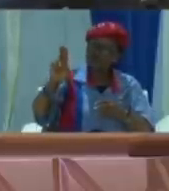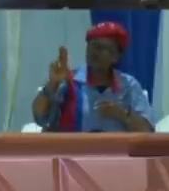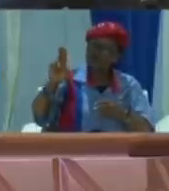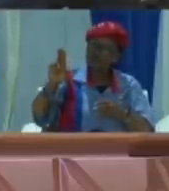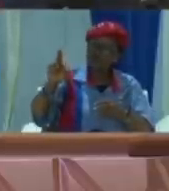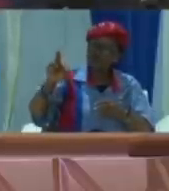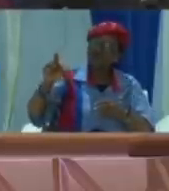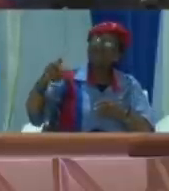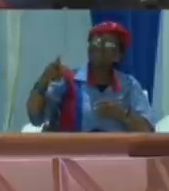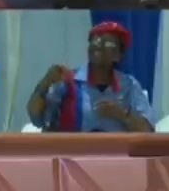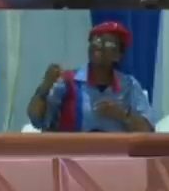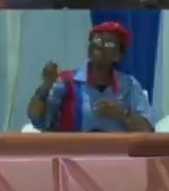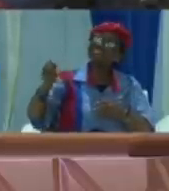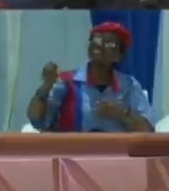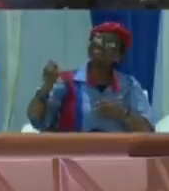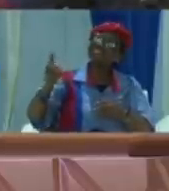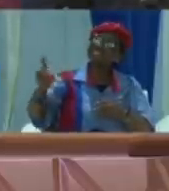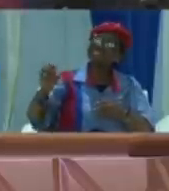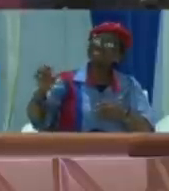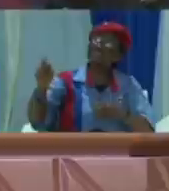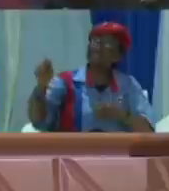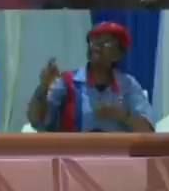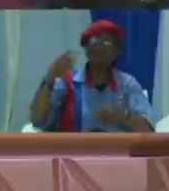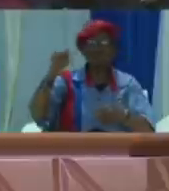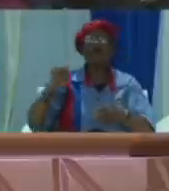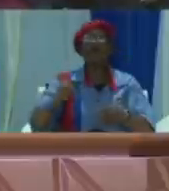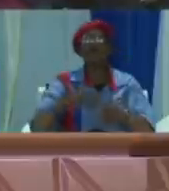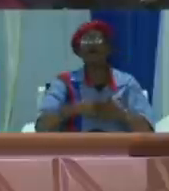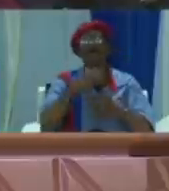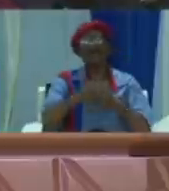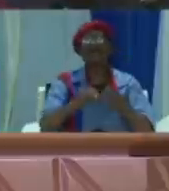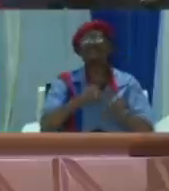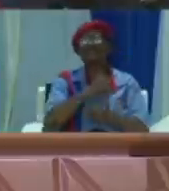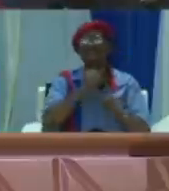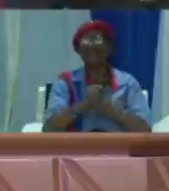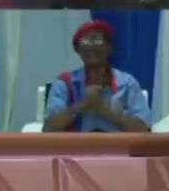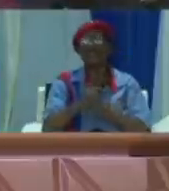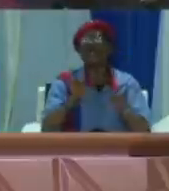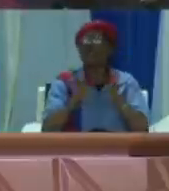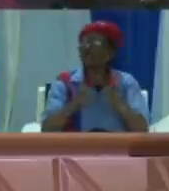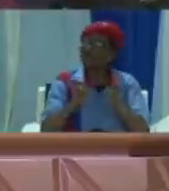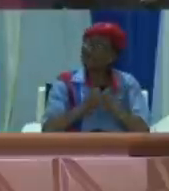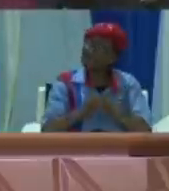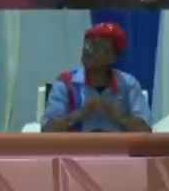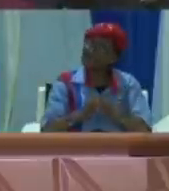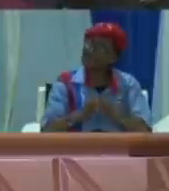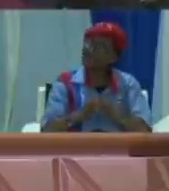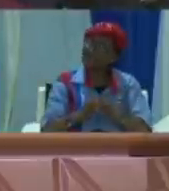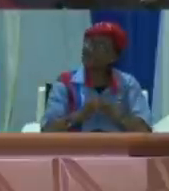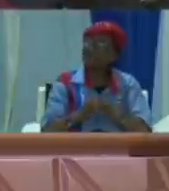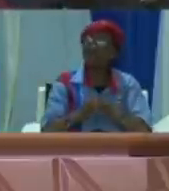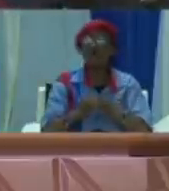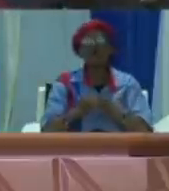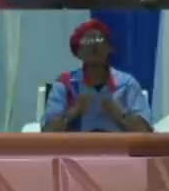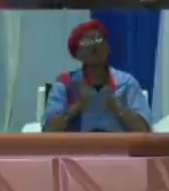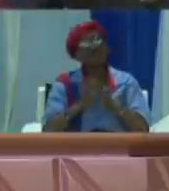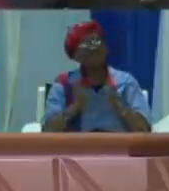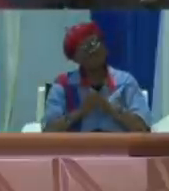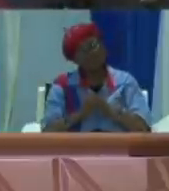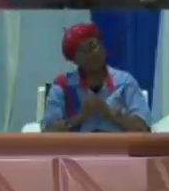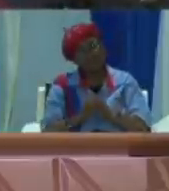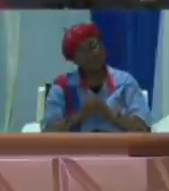wa. Congress o. Congress ni o. Convention o. Convention ni o. Pastor salaries o. Owo